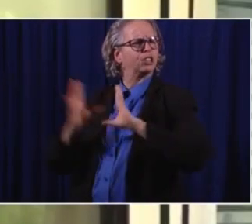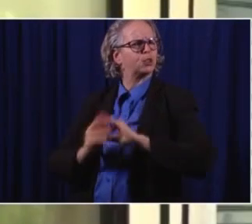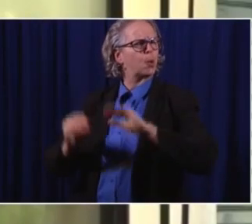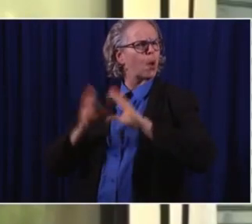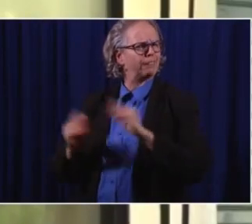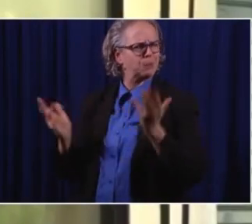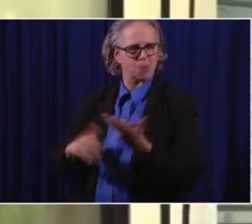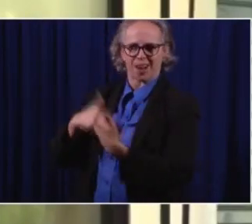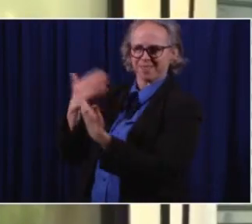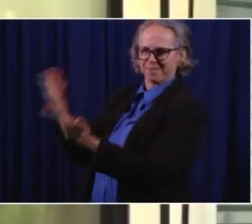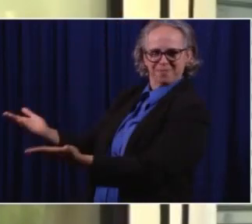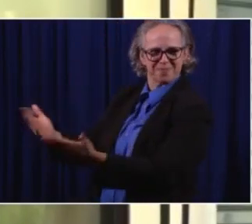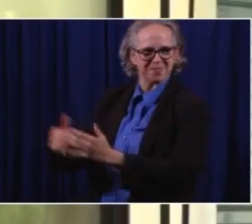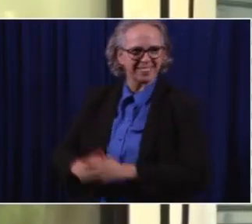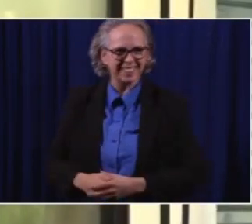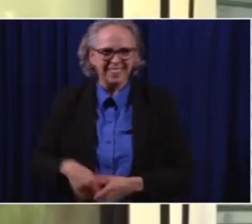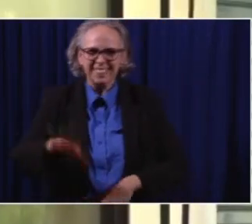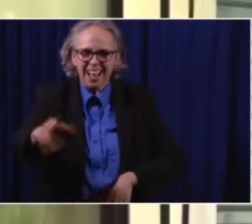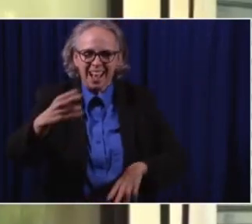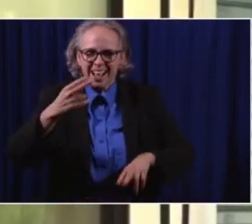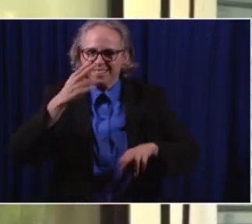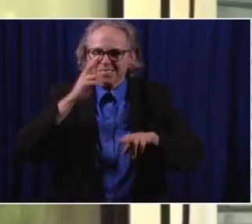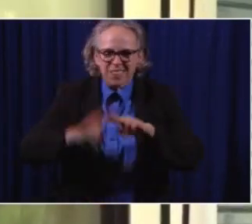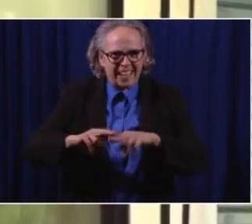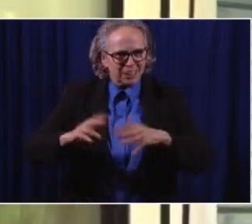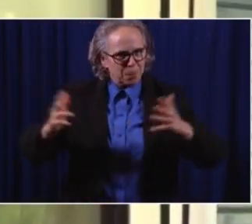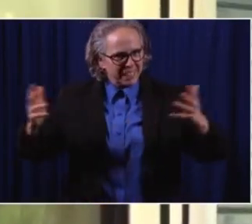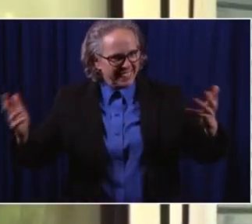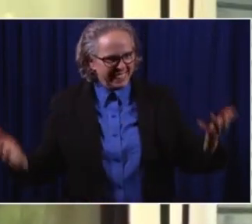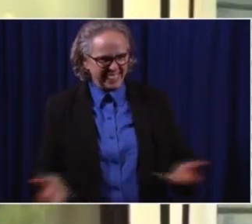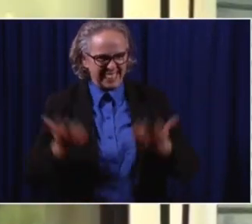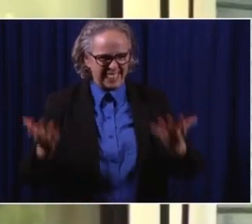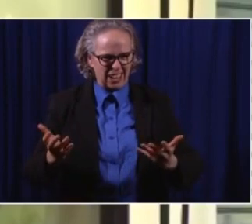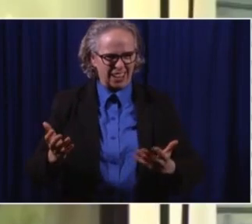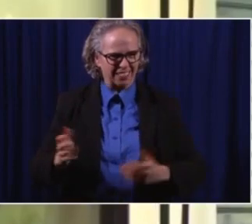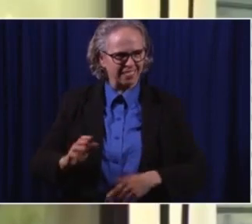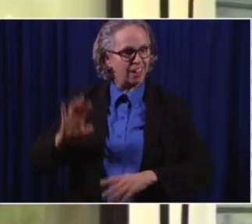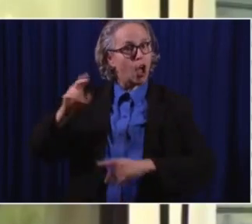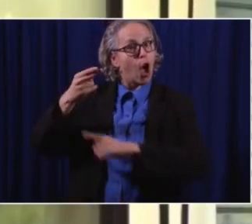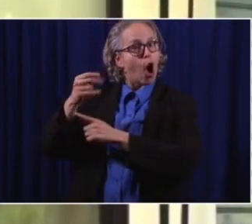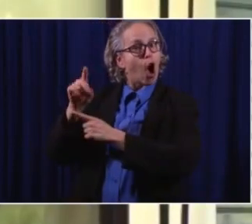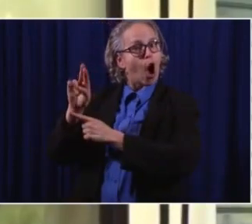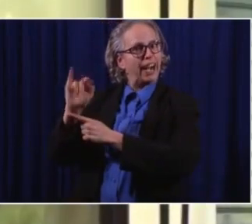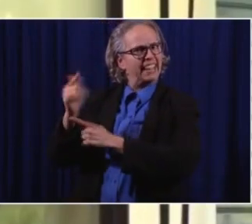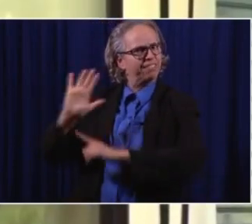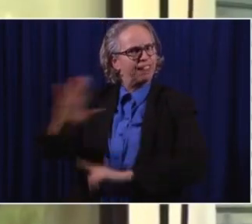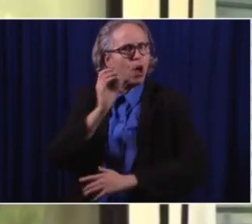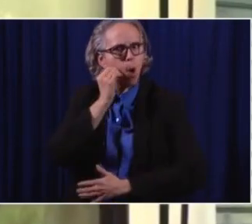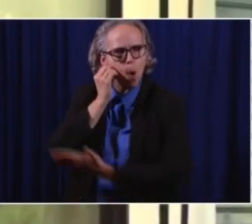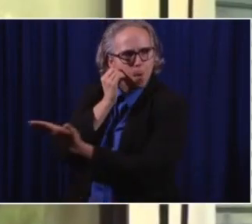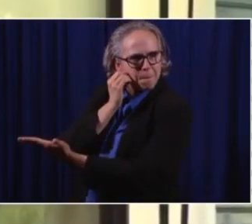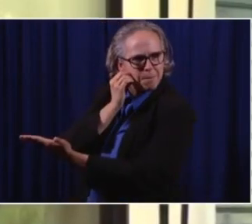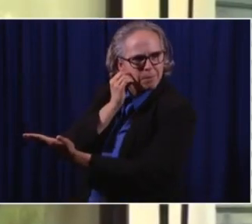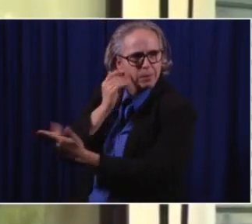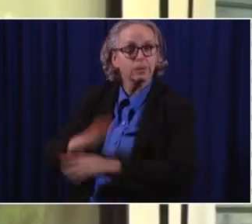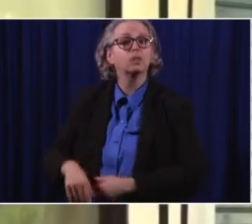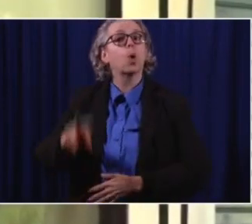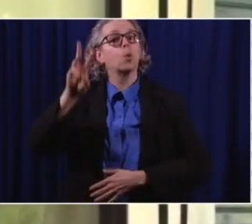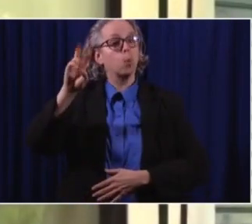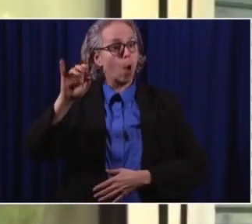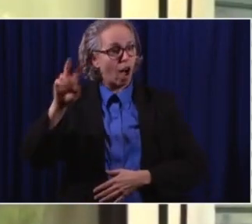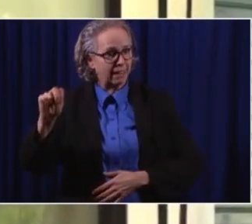Well, it's kind of fun to be here today in their home. You know, Warren Harding and Florence Harding built this house the